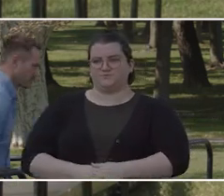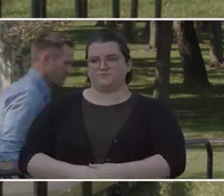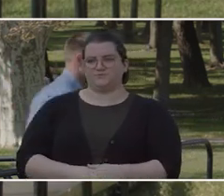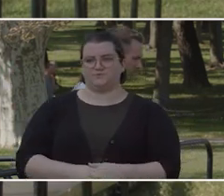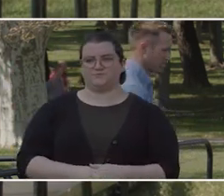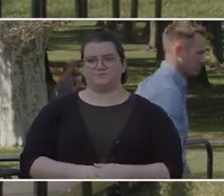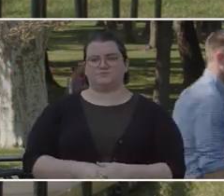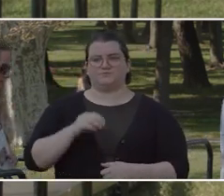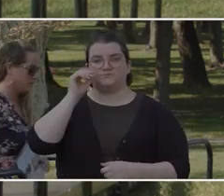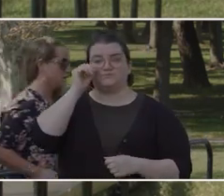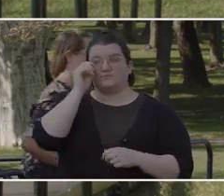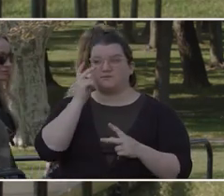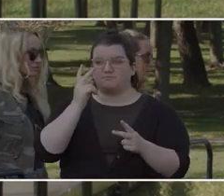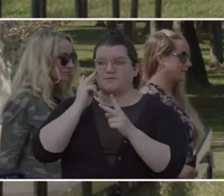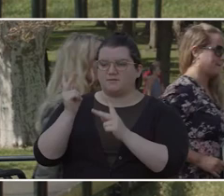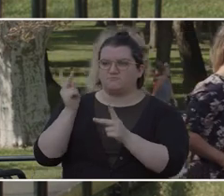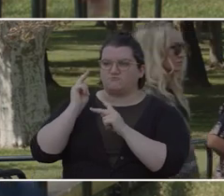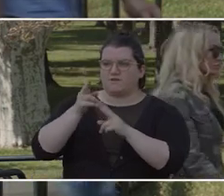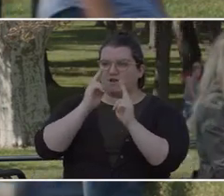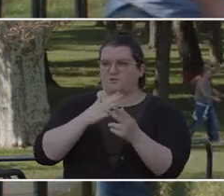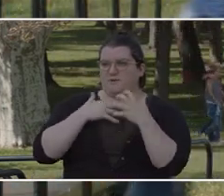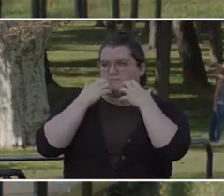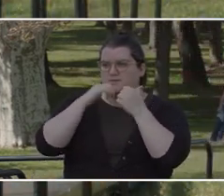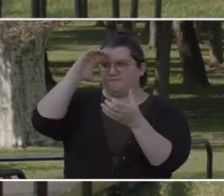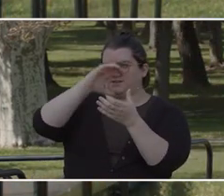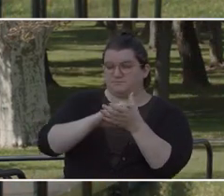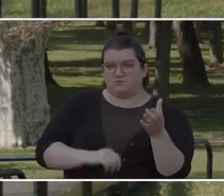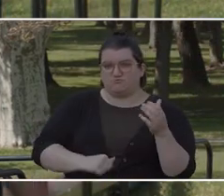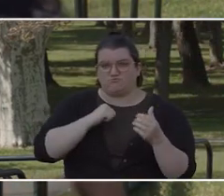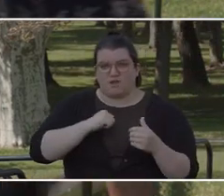In memory of and to honor my beloved husband, proud father,